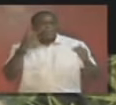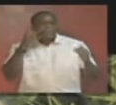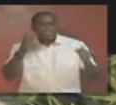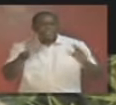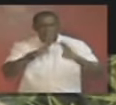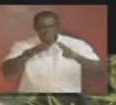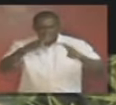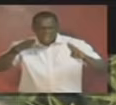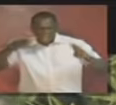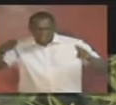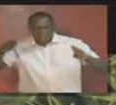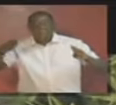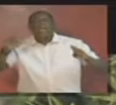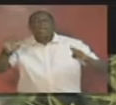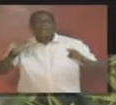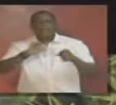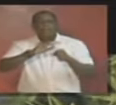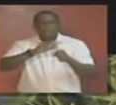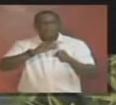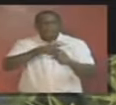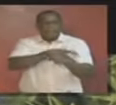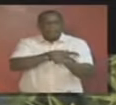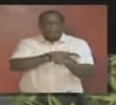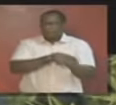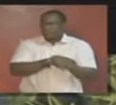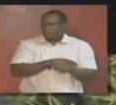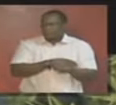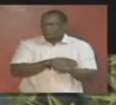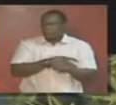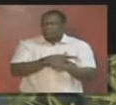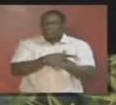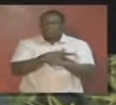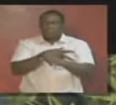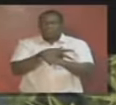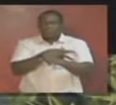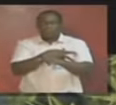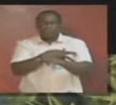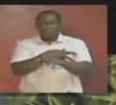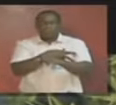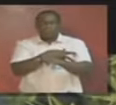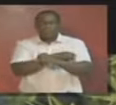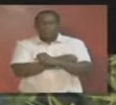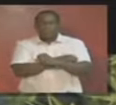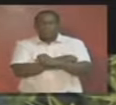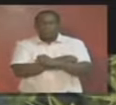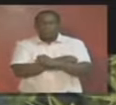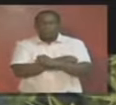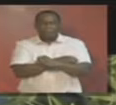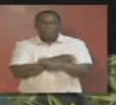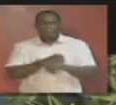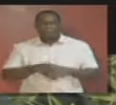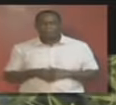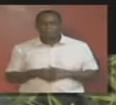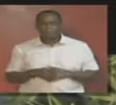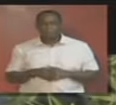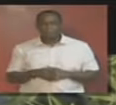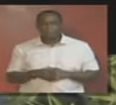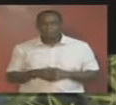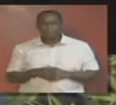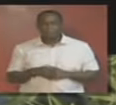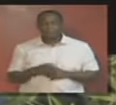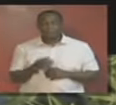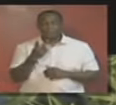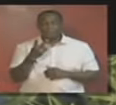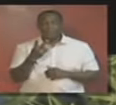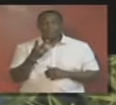of the vaccine in Trinidad and Tobago? How many people are we having much of that? And two, persons who have